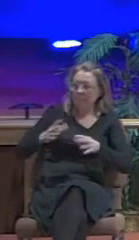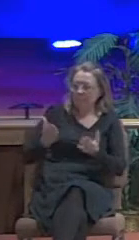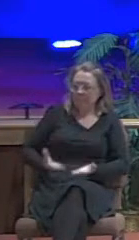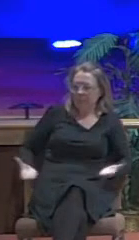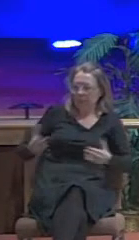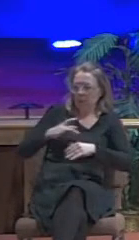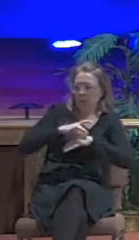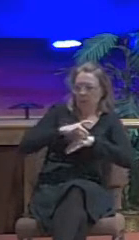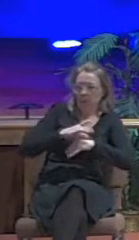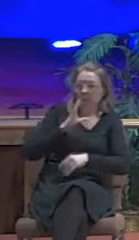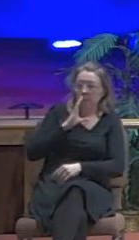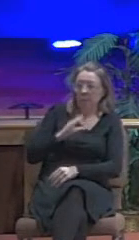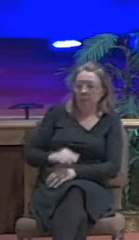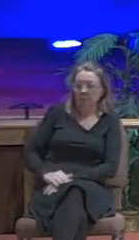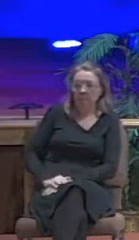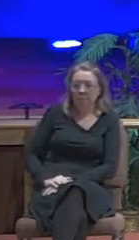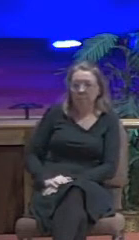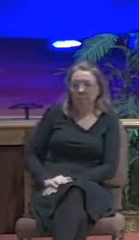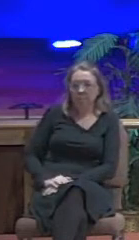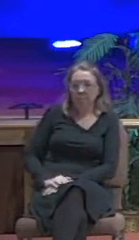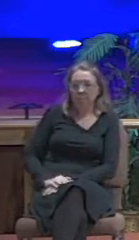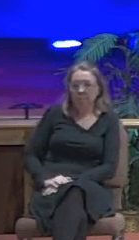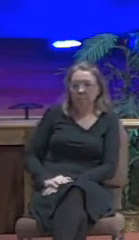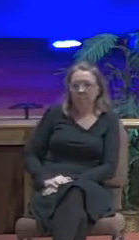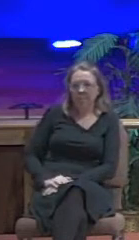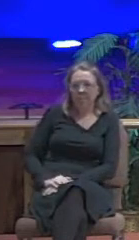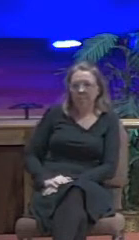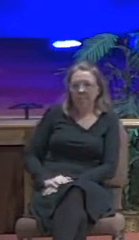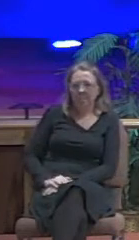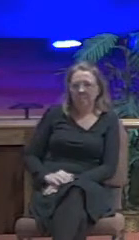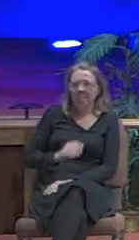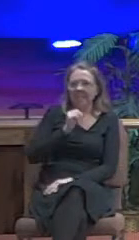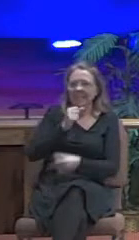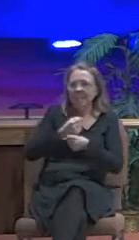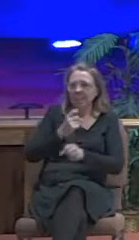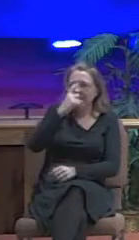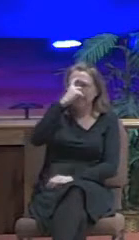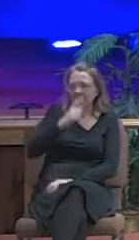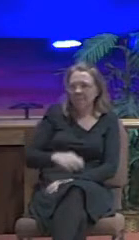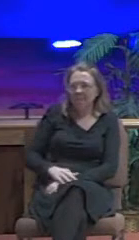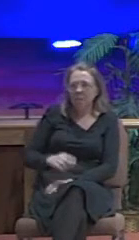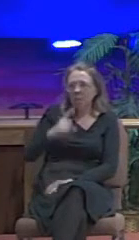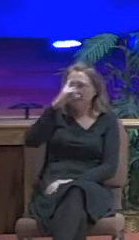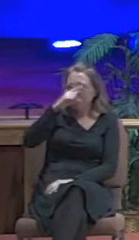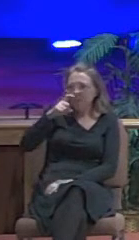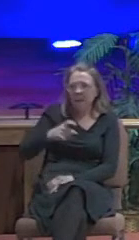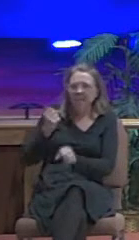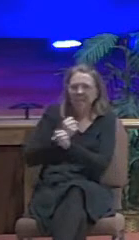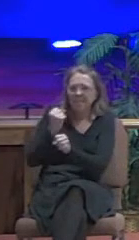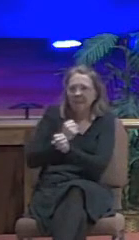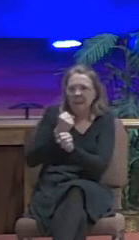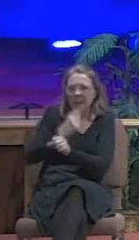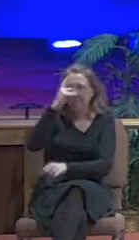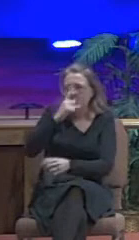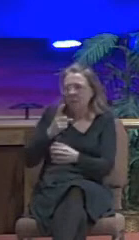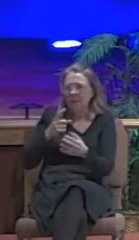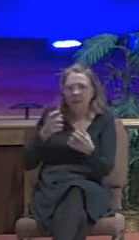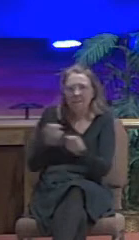Poor concept, isn't it? We think we have to fight for what we want. We have to think we have to tell the boss you're wrong.